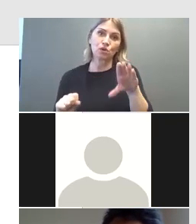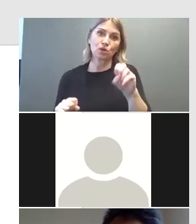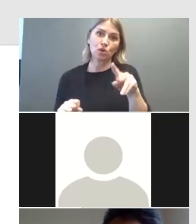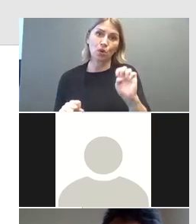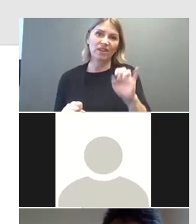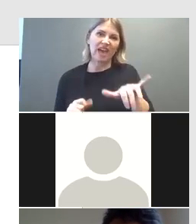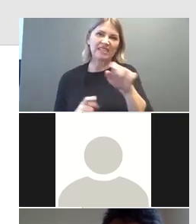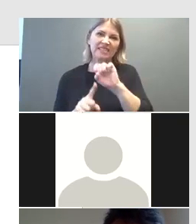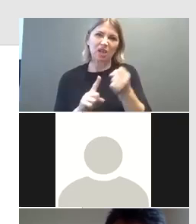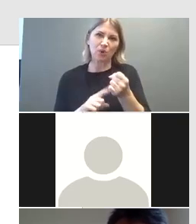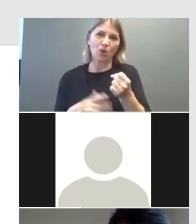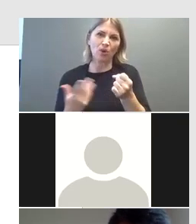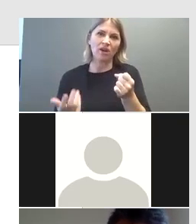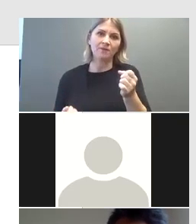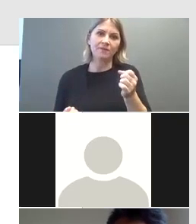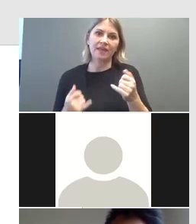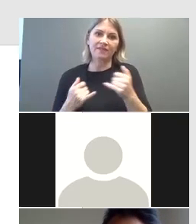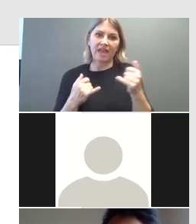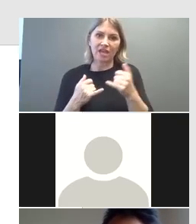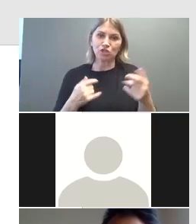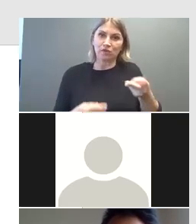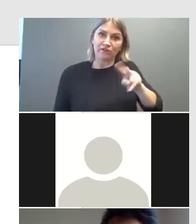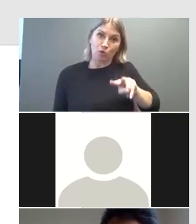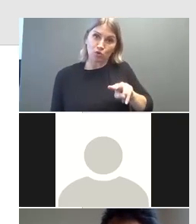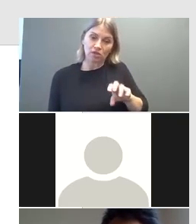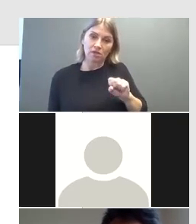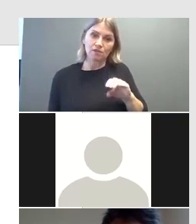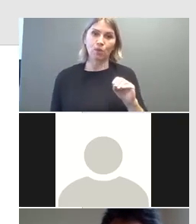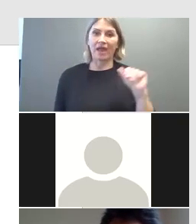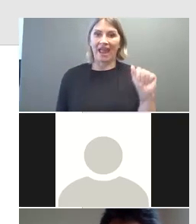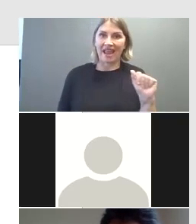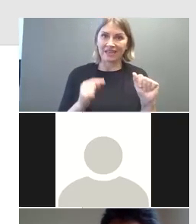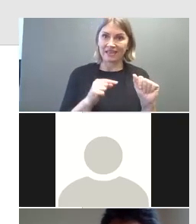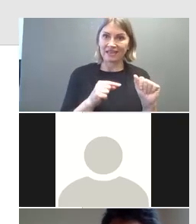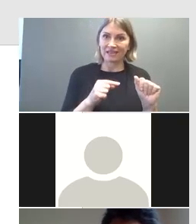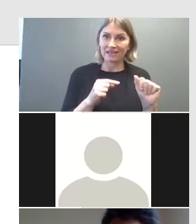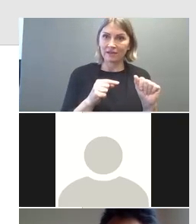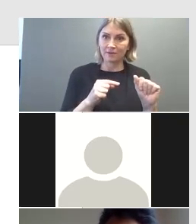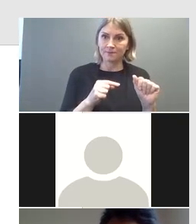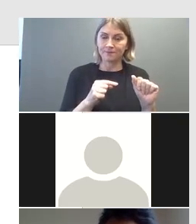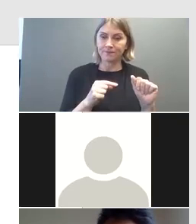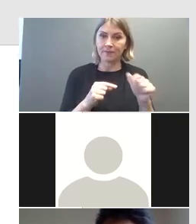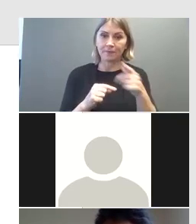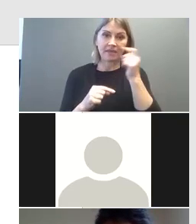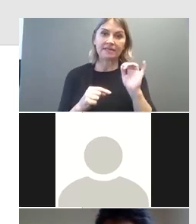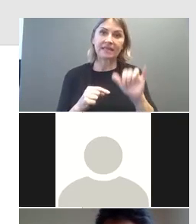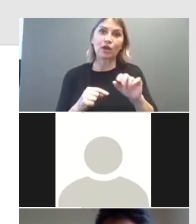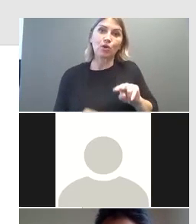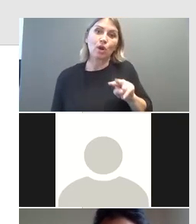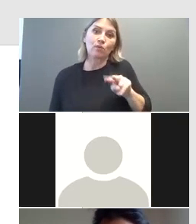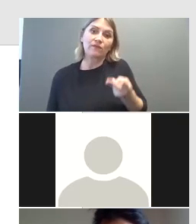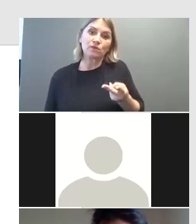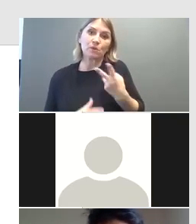scenario, only, but with edges reversed, only A will be discovered, right? Because we have reversed those